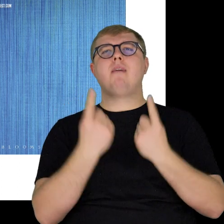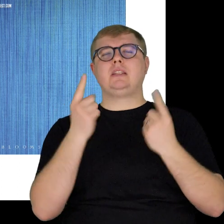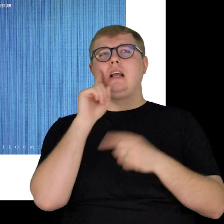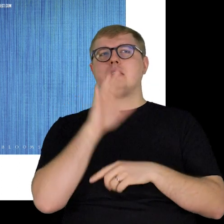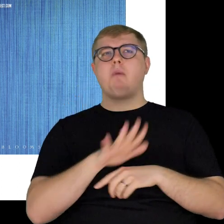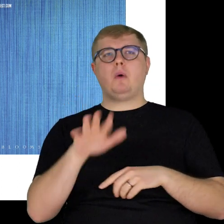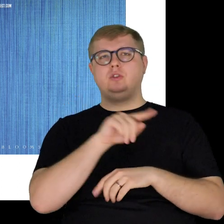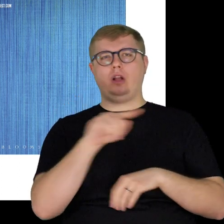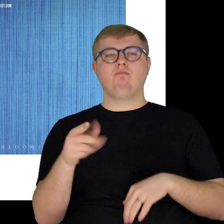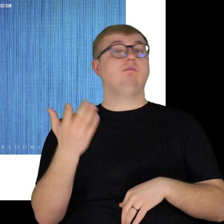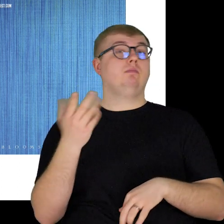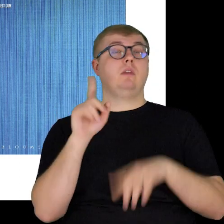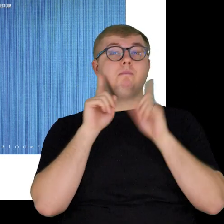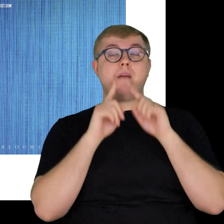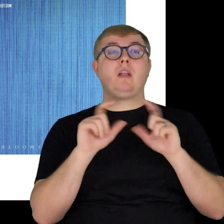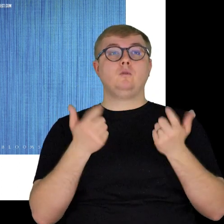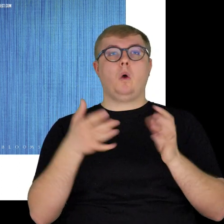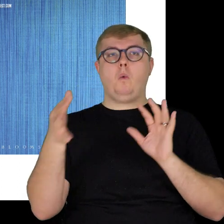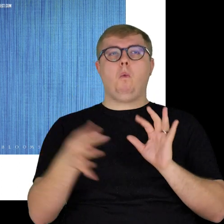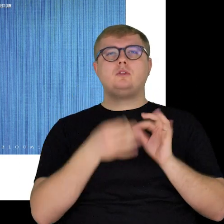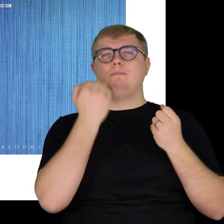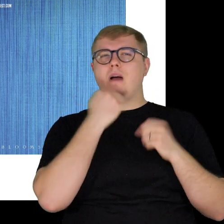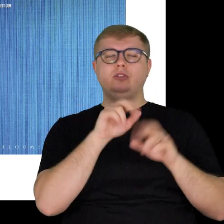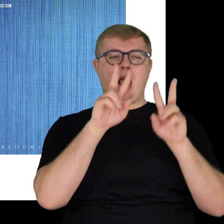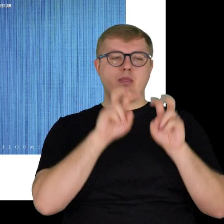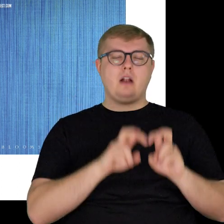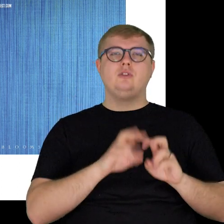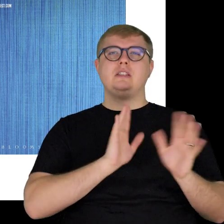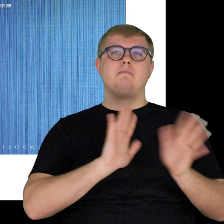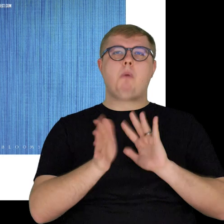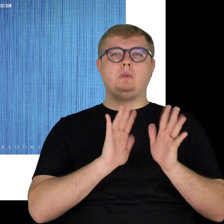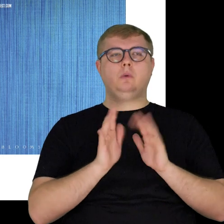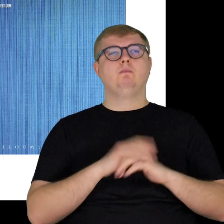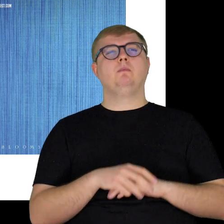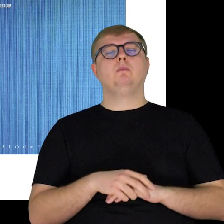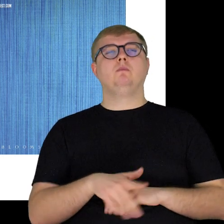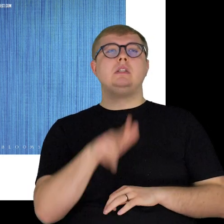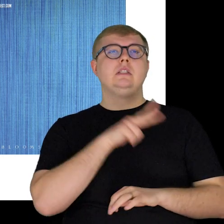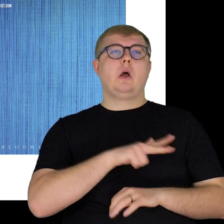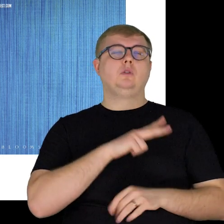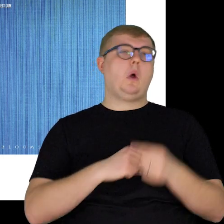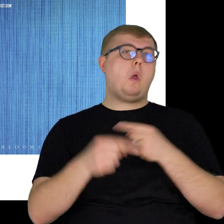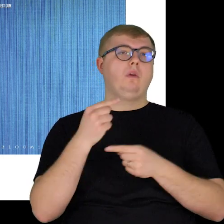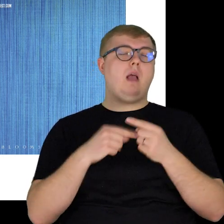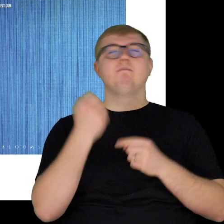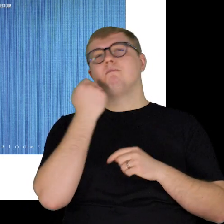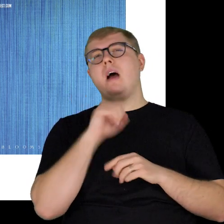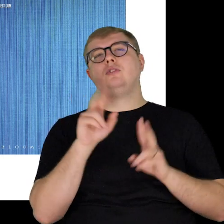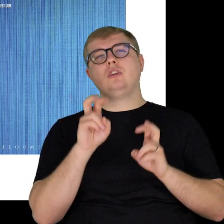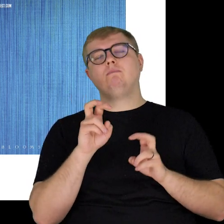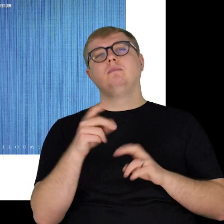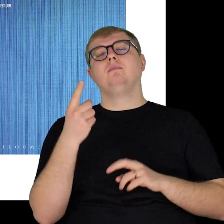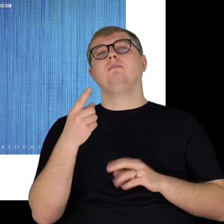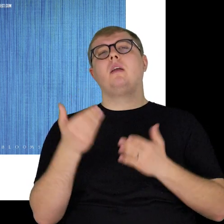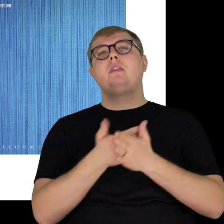actually combining the more analytical way coming from the sociology with the more designerly way of